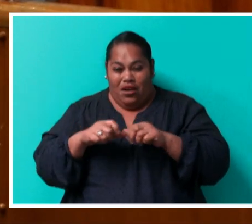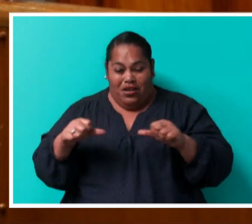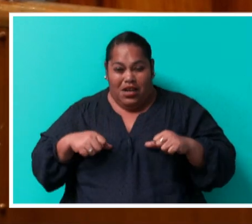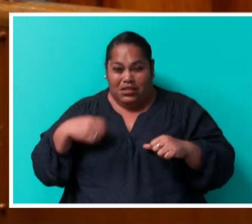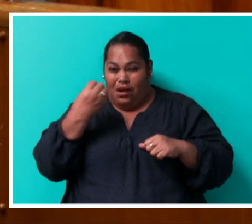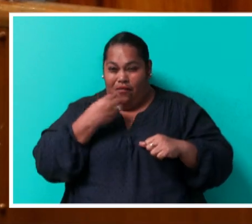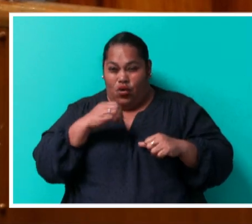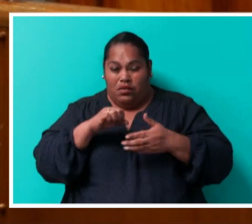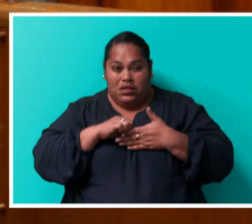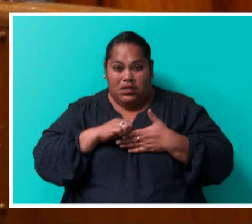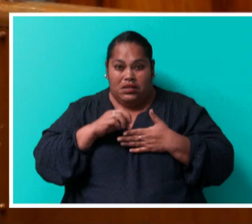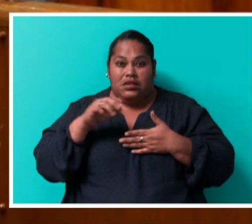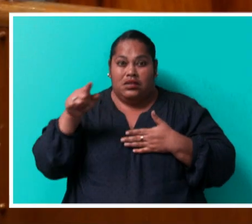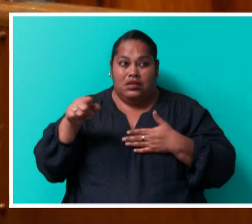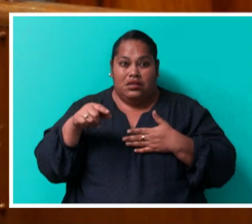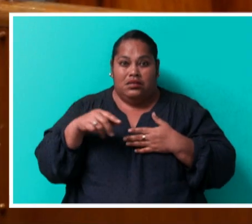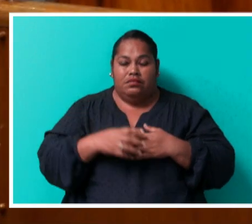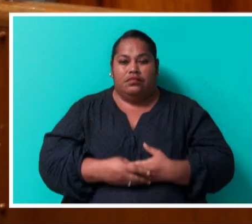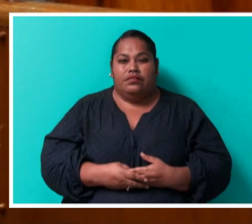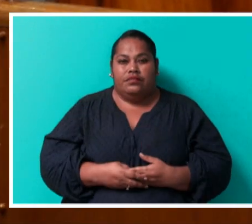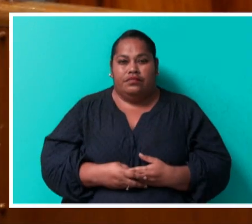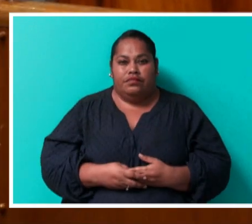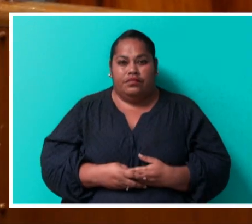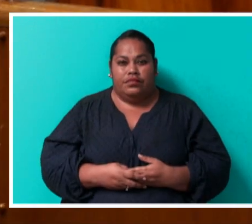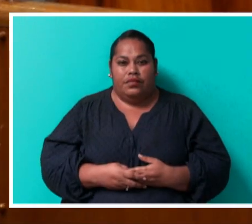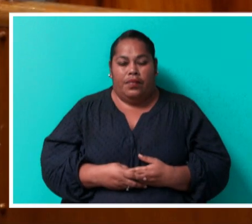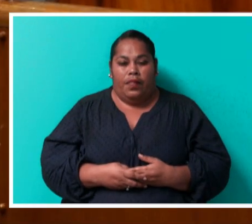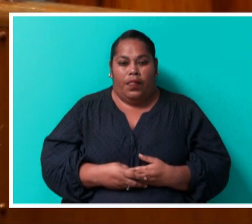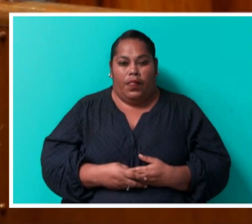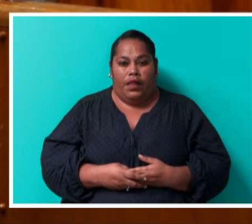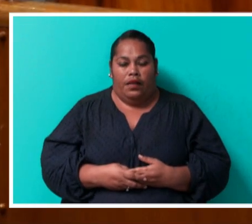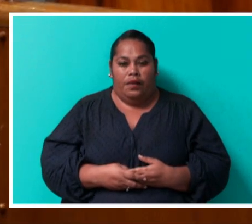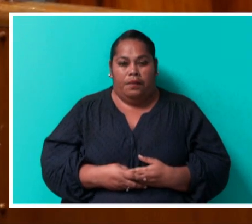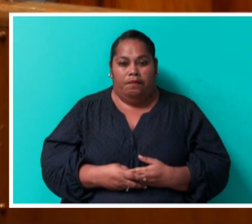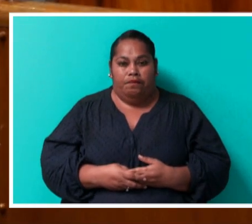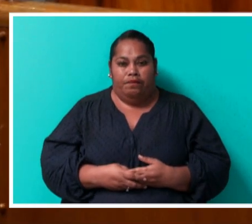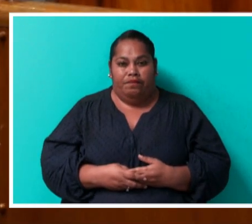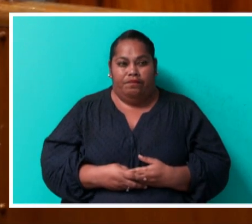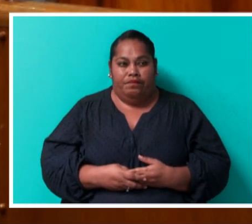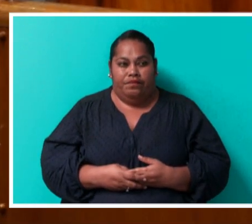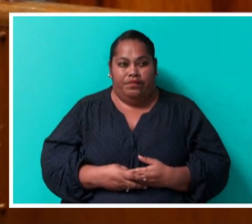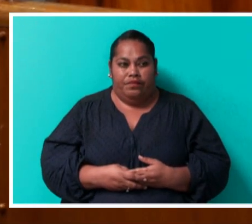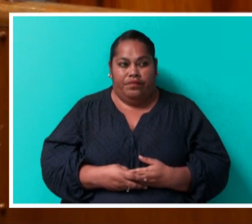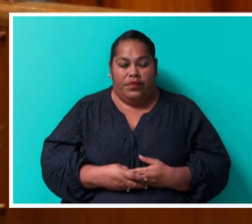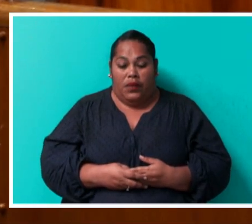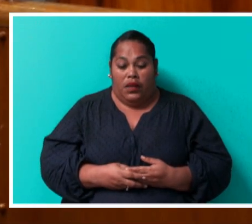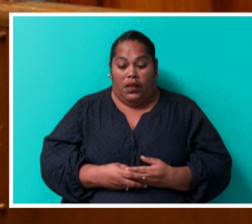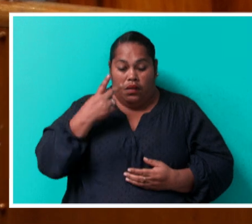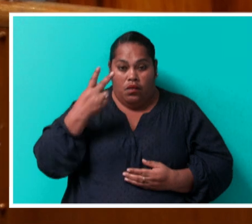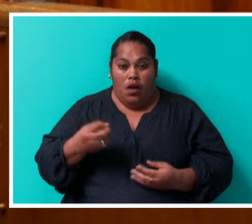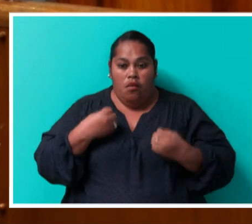Keihin Koyasu Shipyard and the Narita Airport. This visit provided